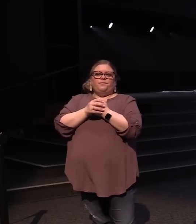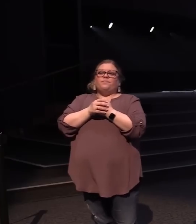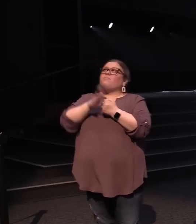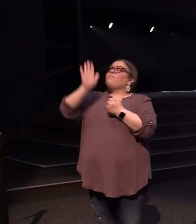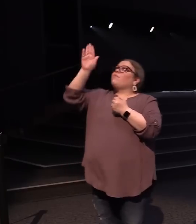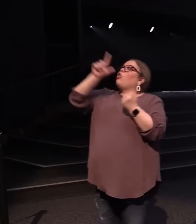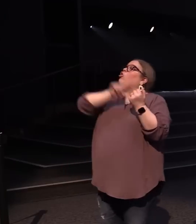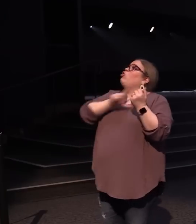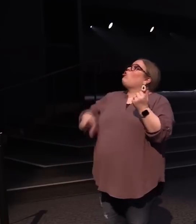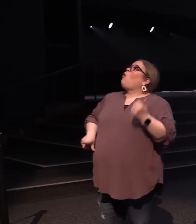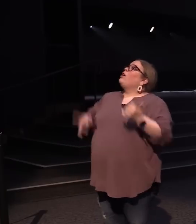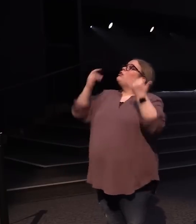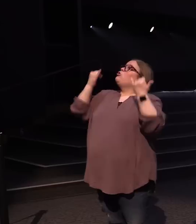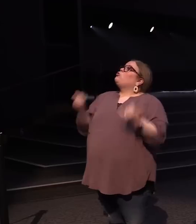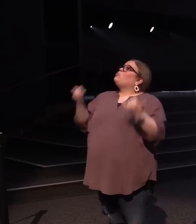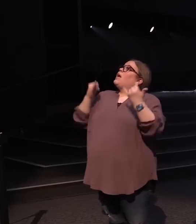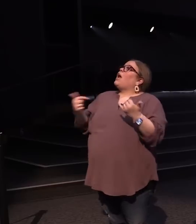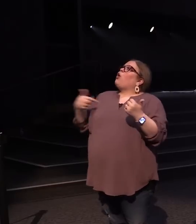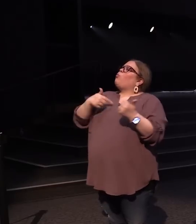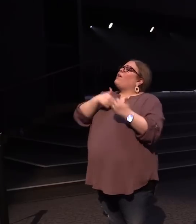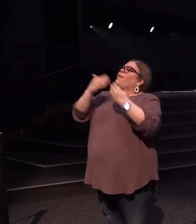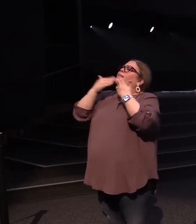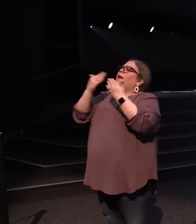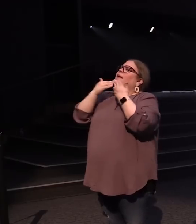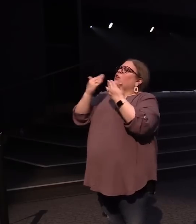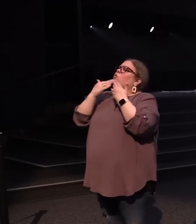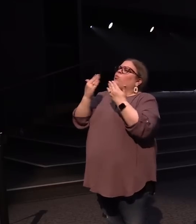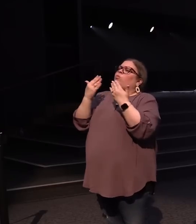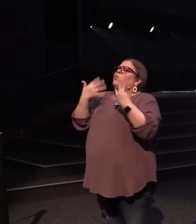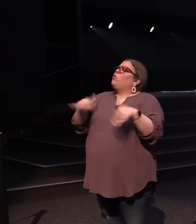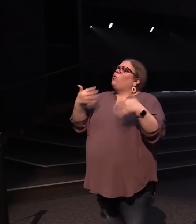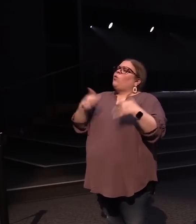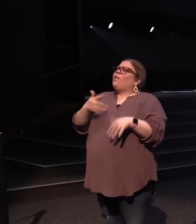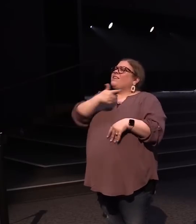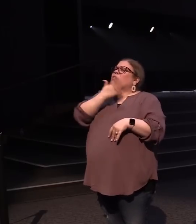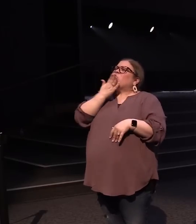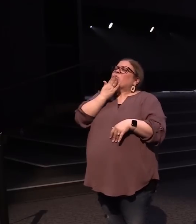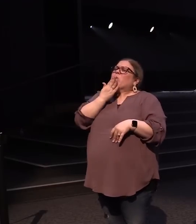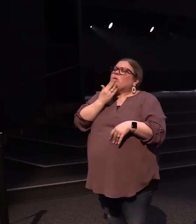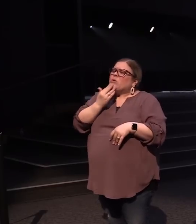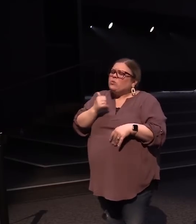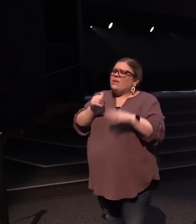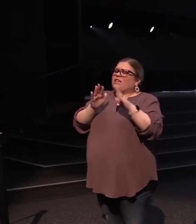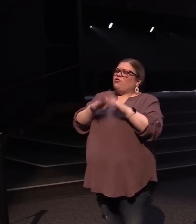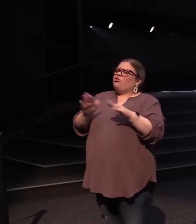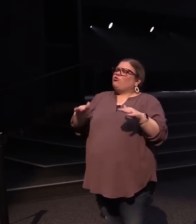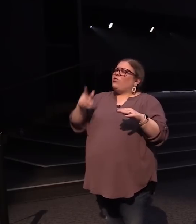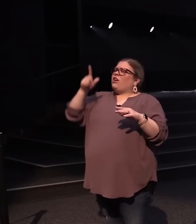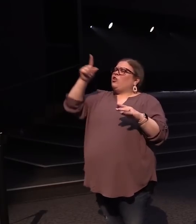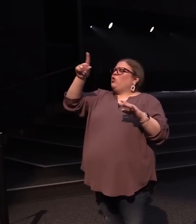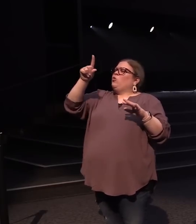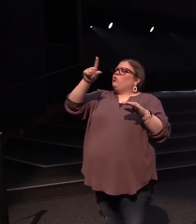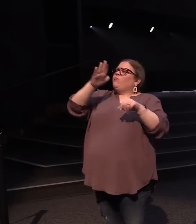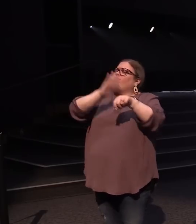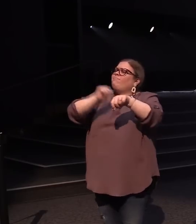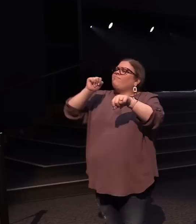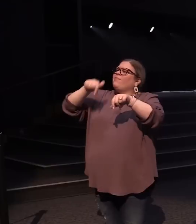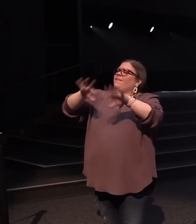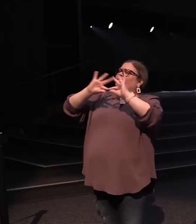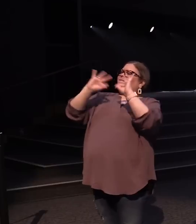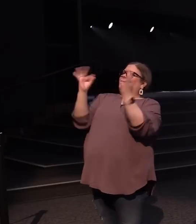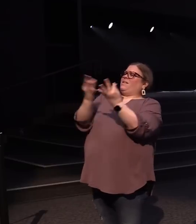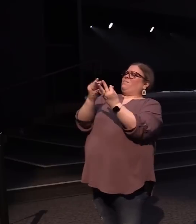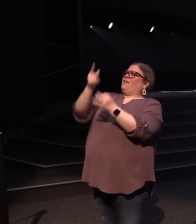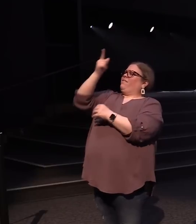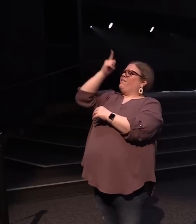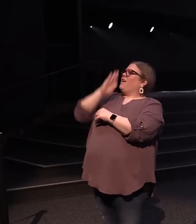So Lord, today we thank you so much for these sweet children that you've called into this family, the